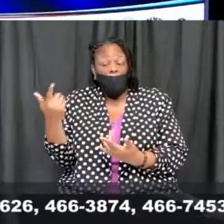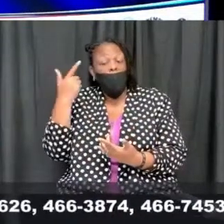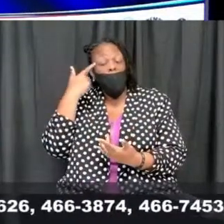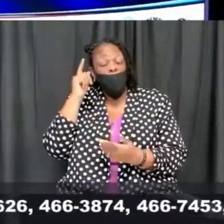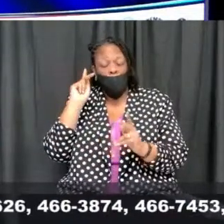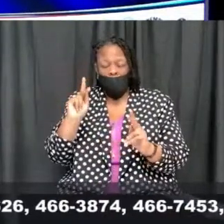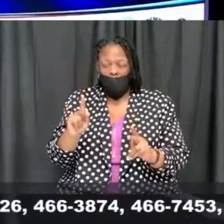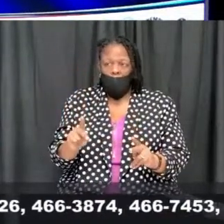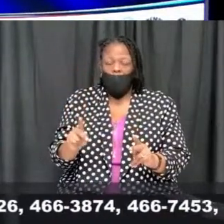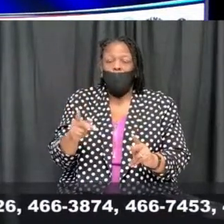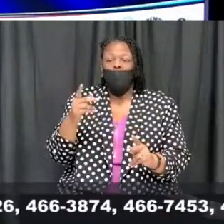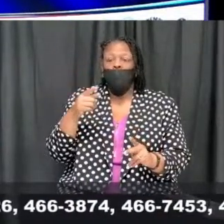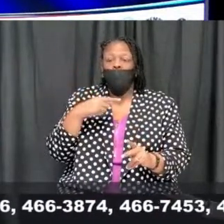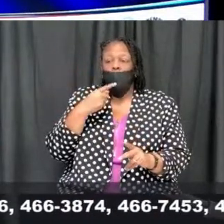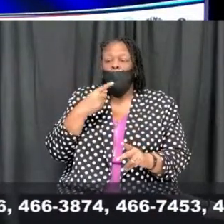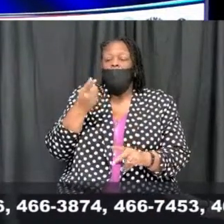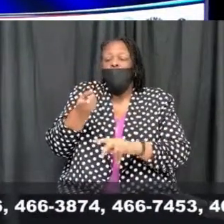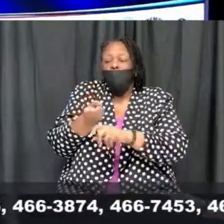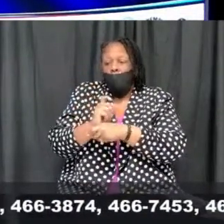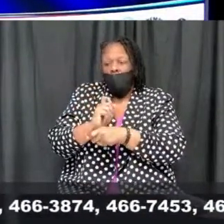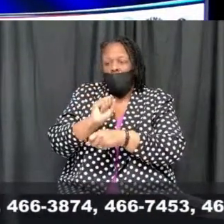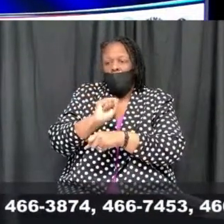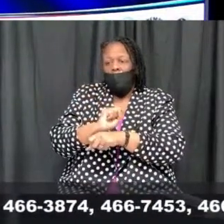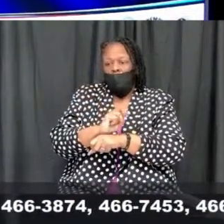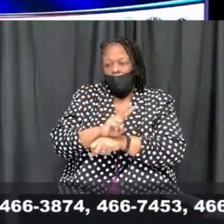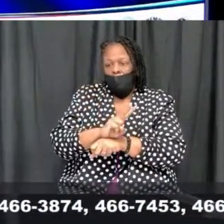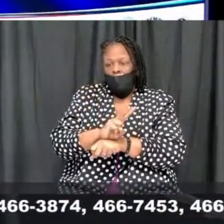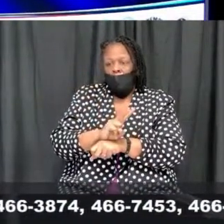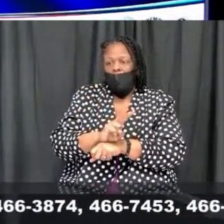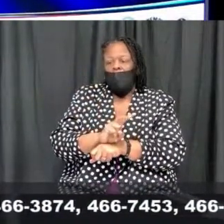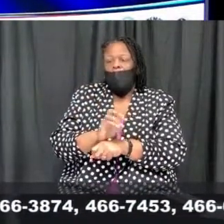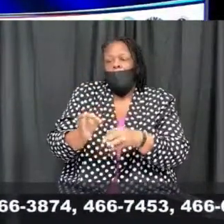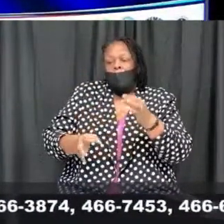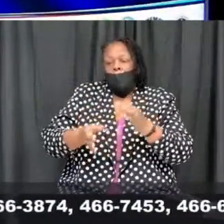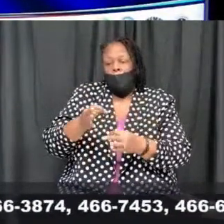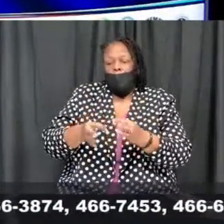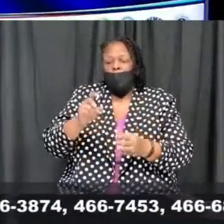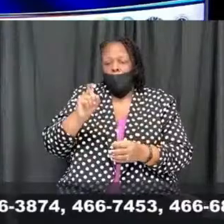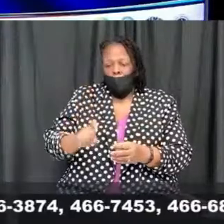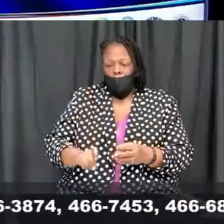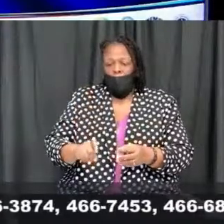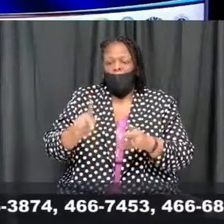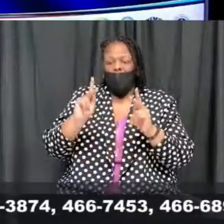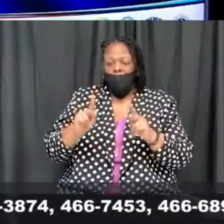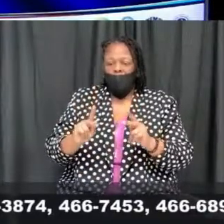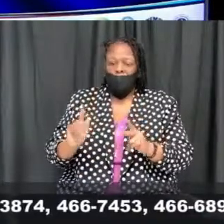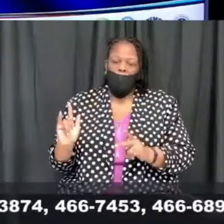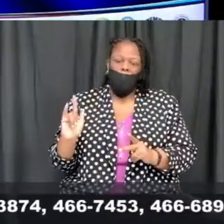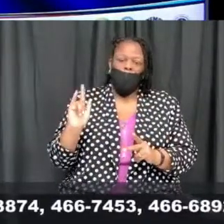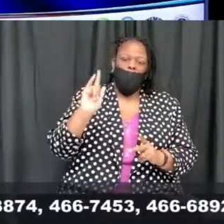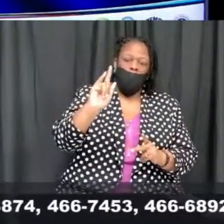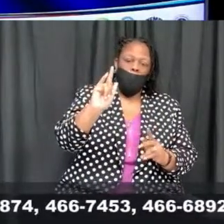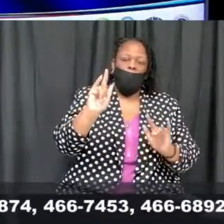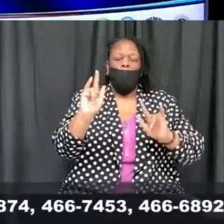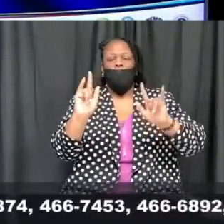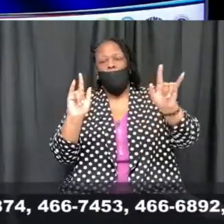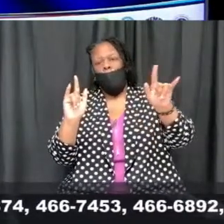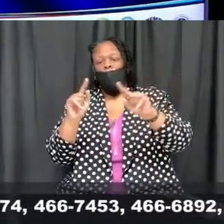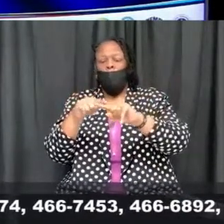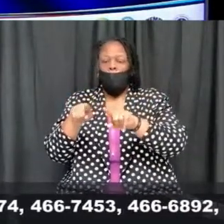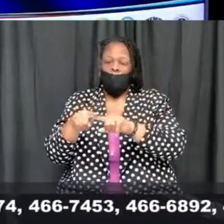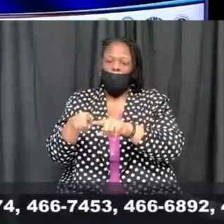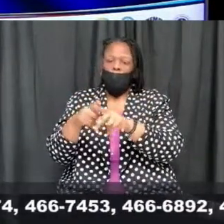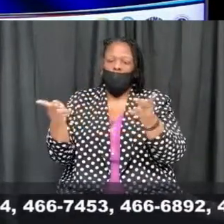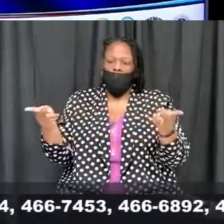the Ministry of Foreign Affairs in St. Vincent, who will be a part of this collaborative effort, and they will notify St. Kitts and